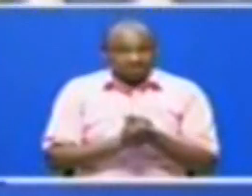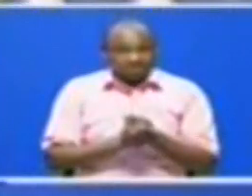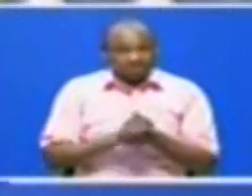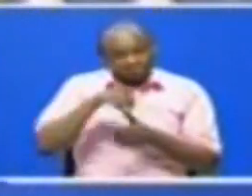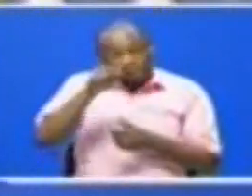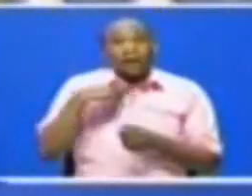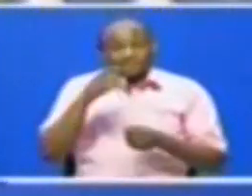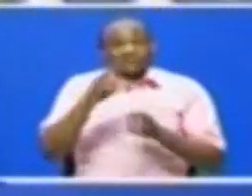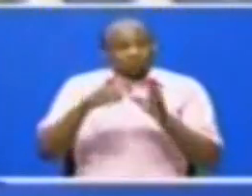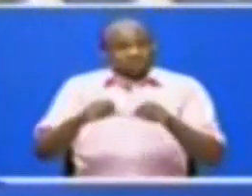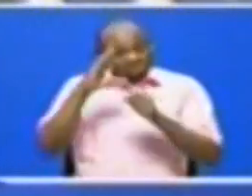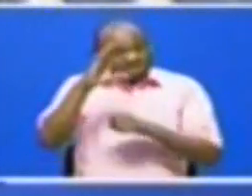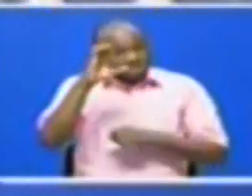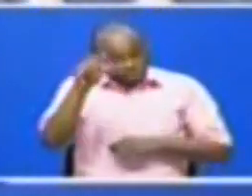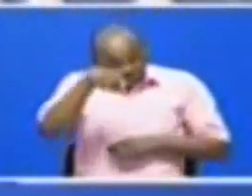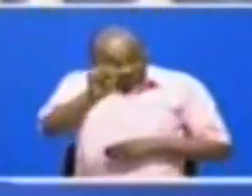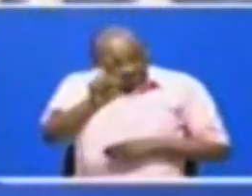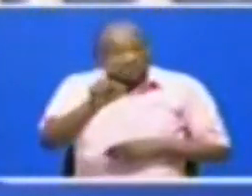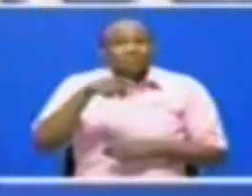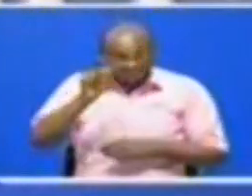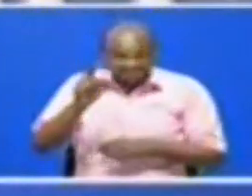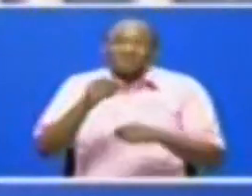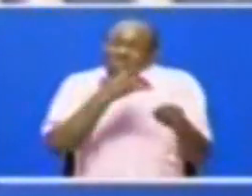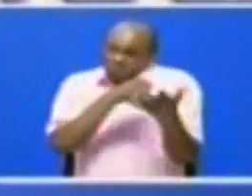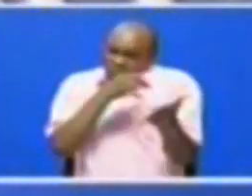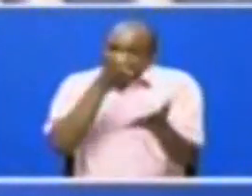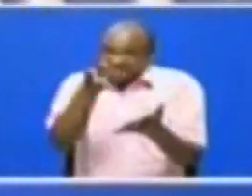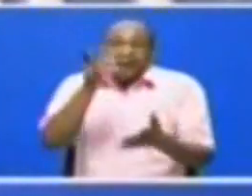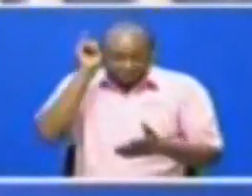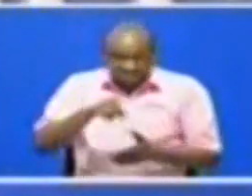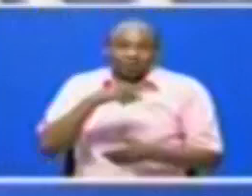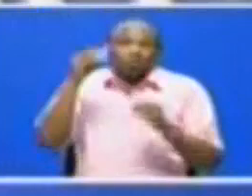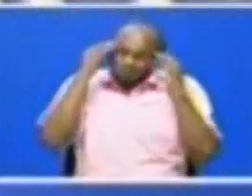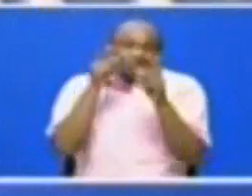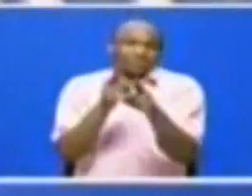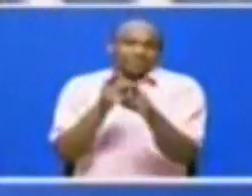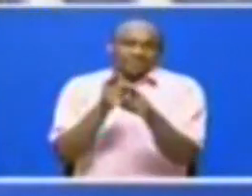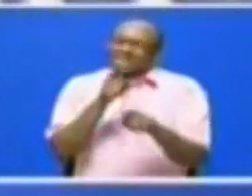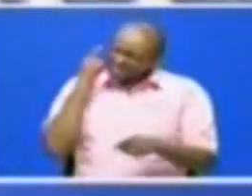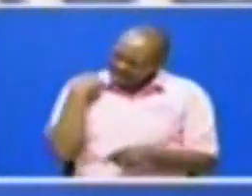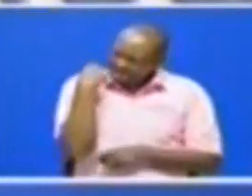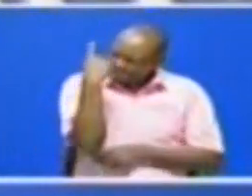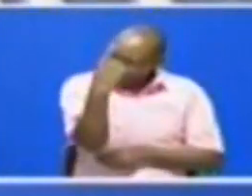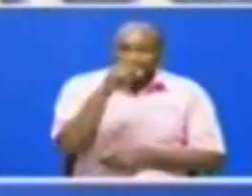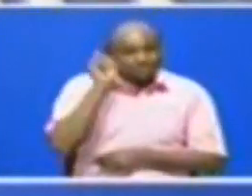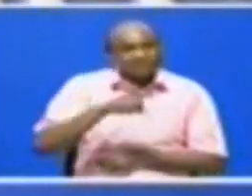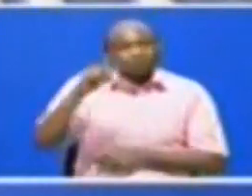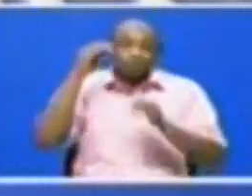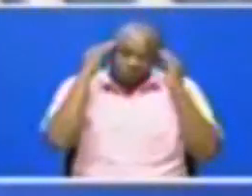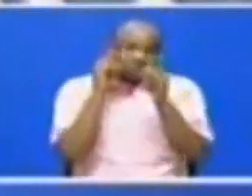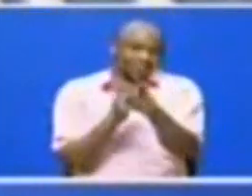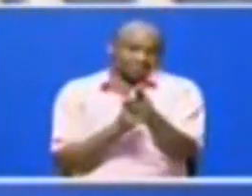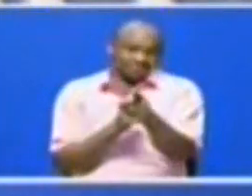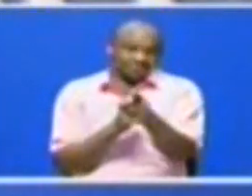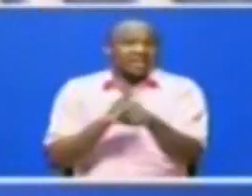interference with the KIM system. He should be the first one to be charged. I think there are no two ways about it. He should be the first one to be charged. When